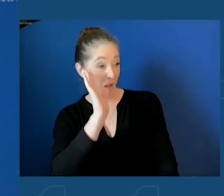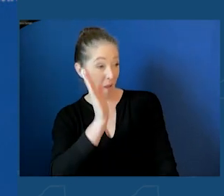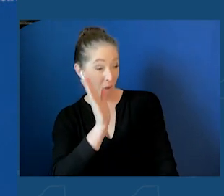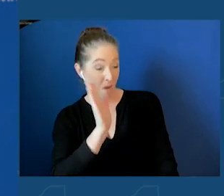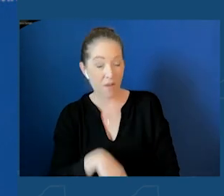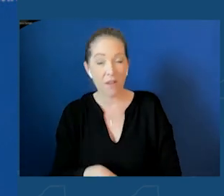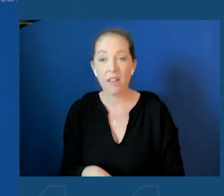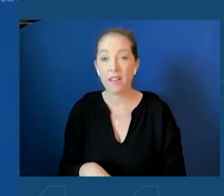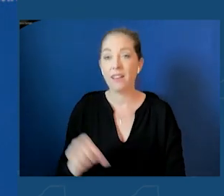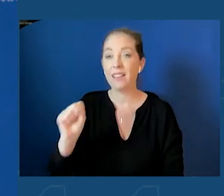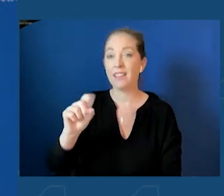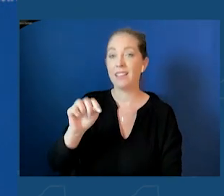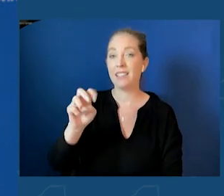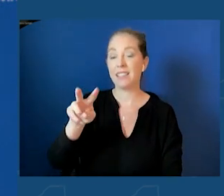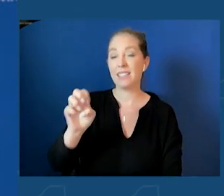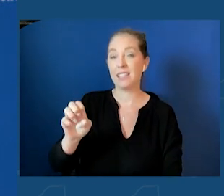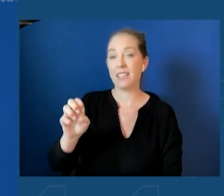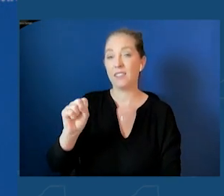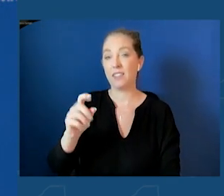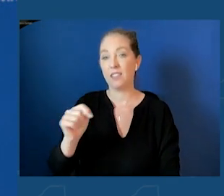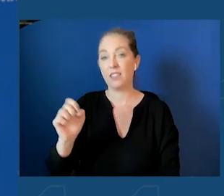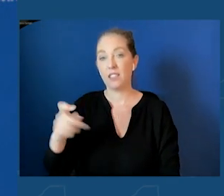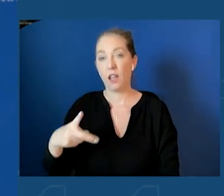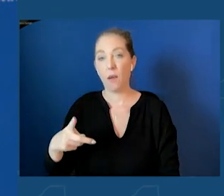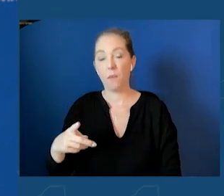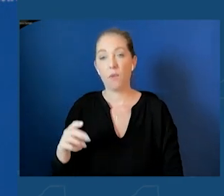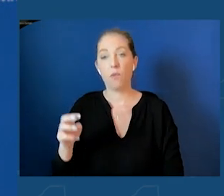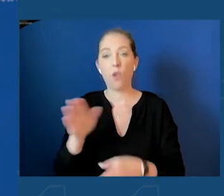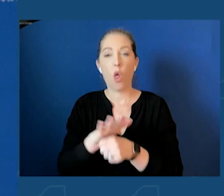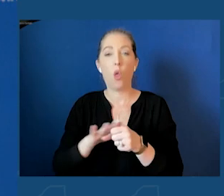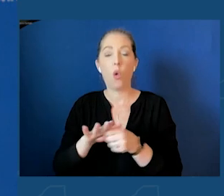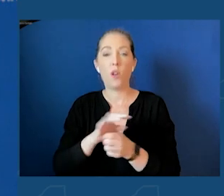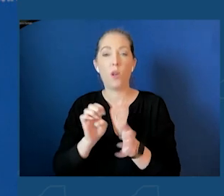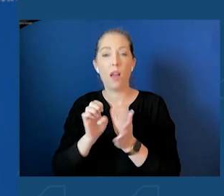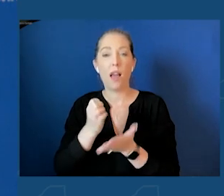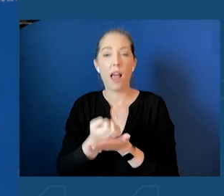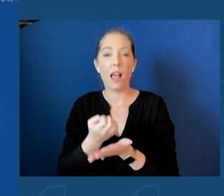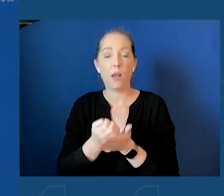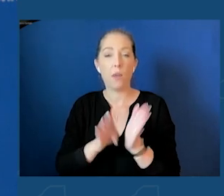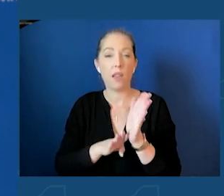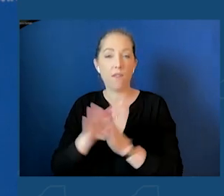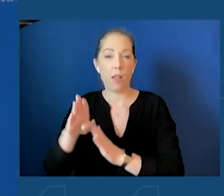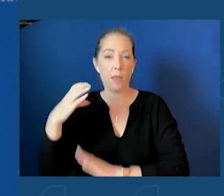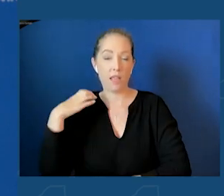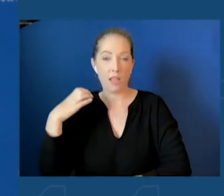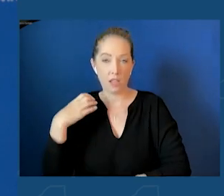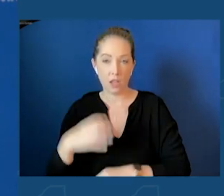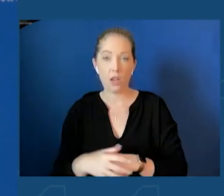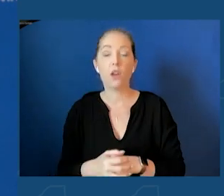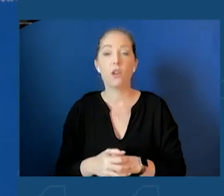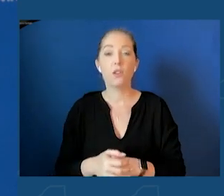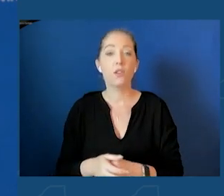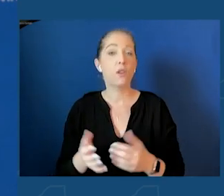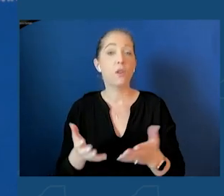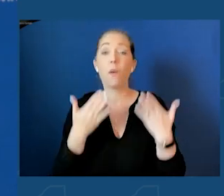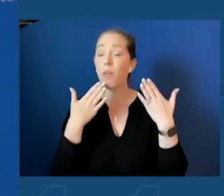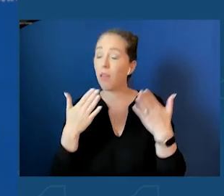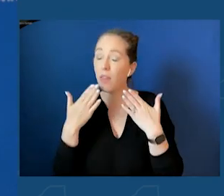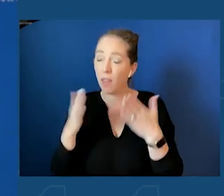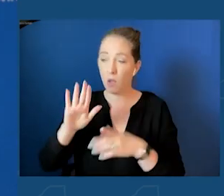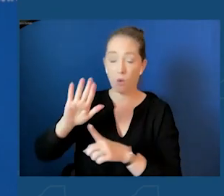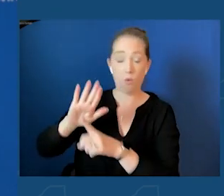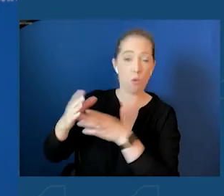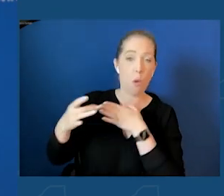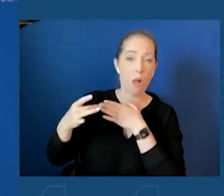Steve Stout, the Regional Economic Development Chair, who's in the place of Satish Tripathi. So I want to thank him for his leadership also